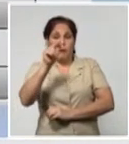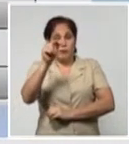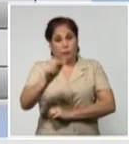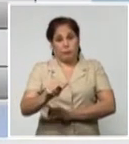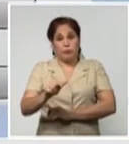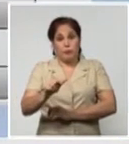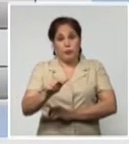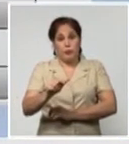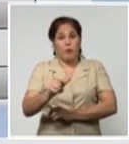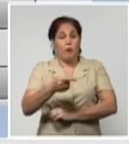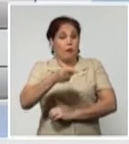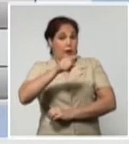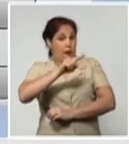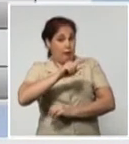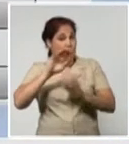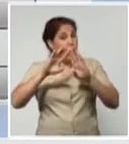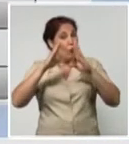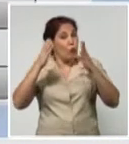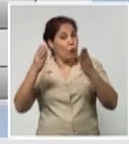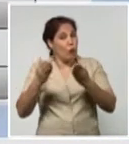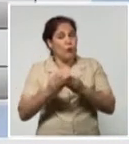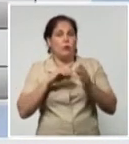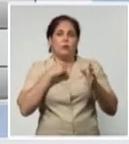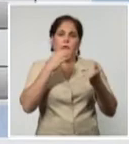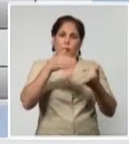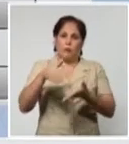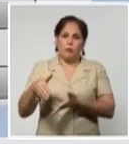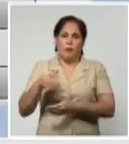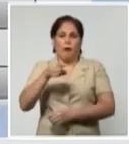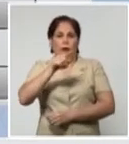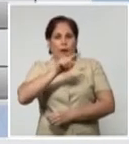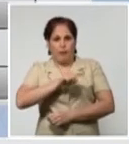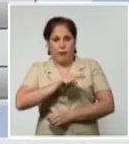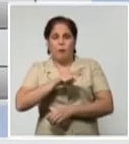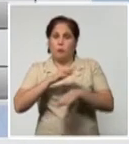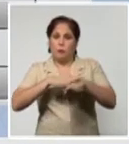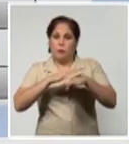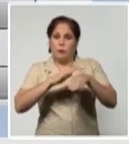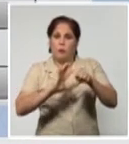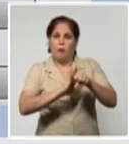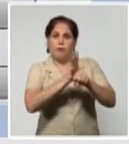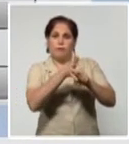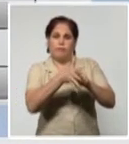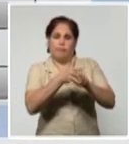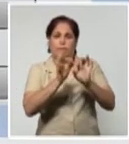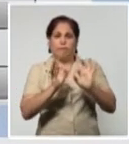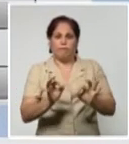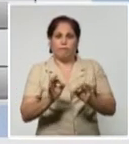5,147 deaths yesterday in the world. The world accumulates